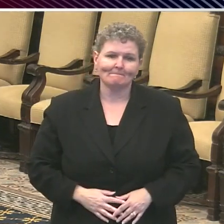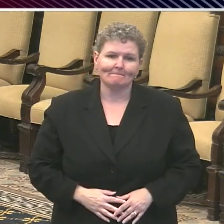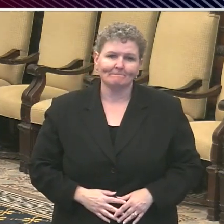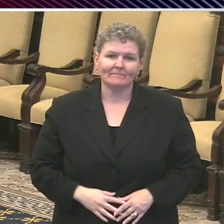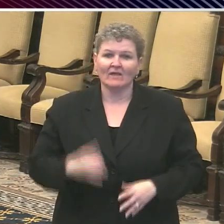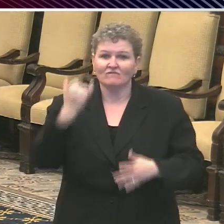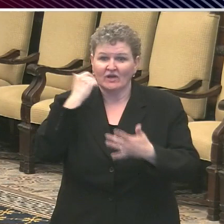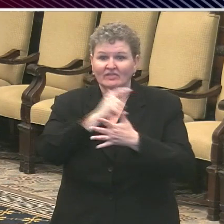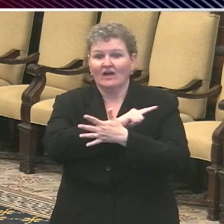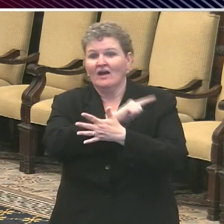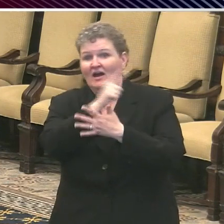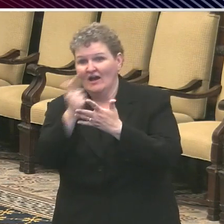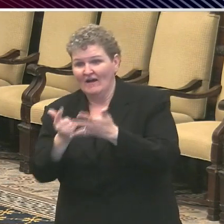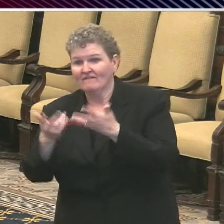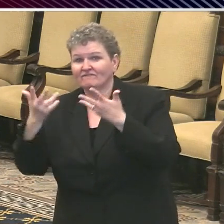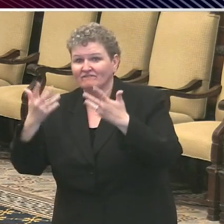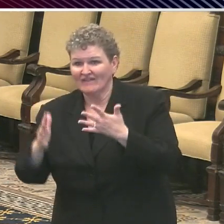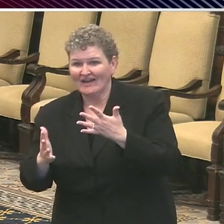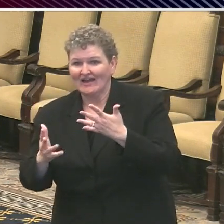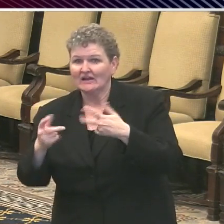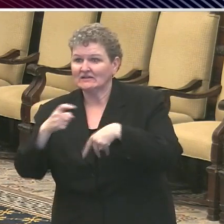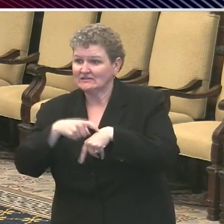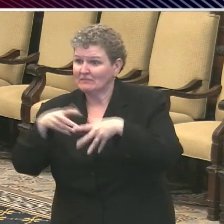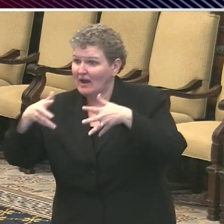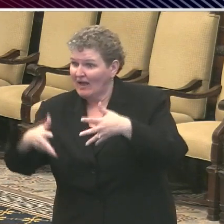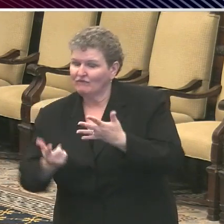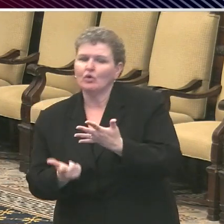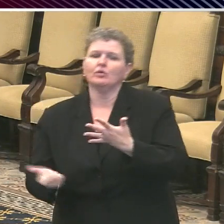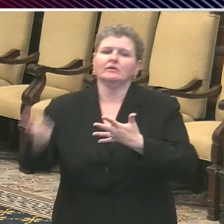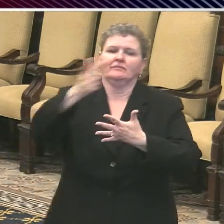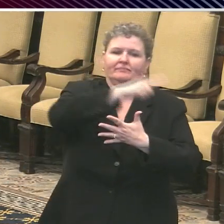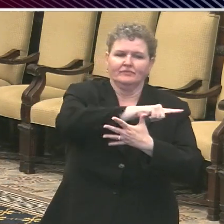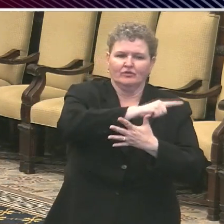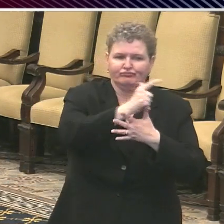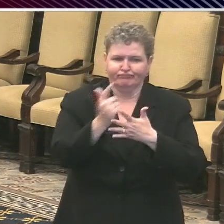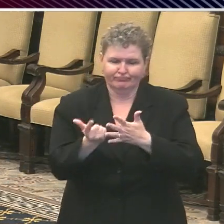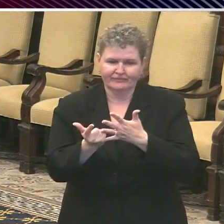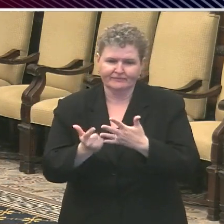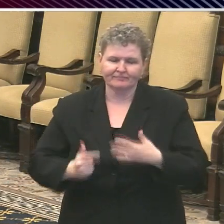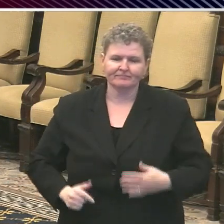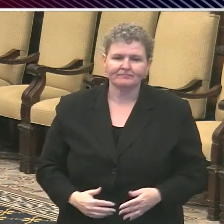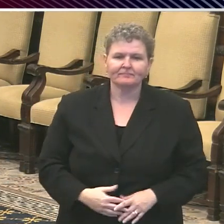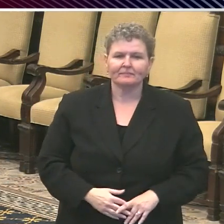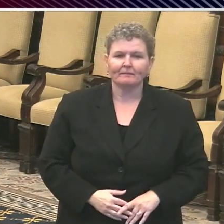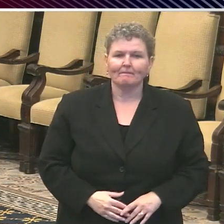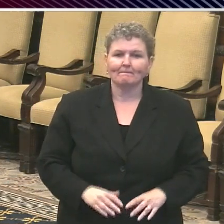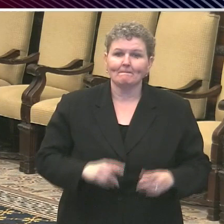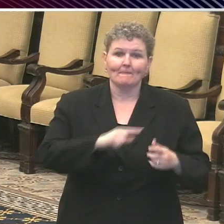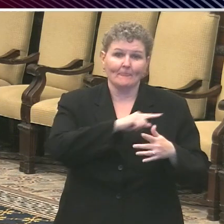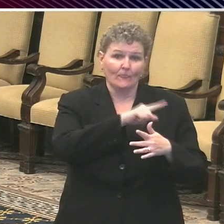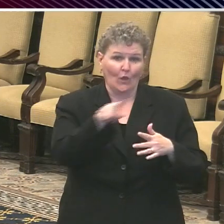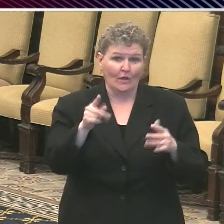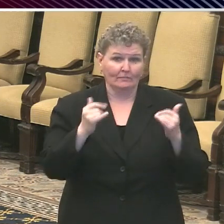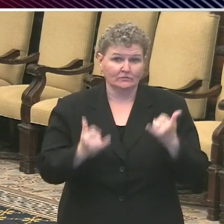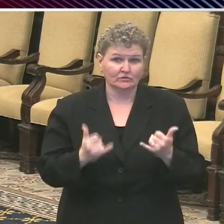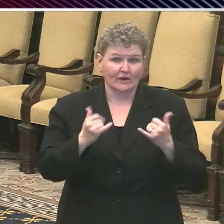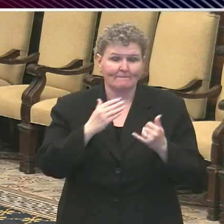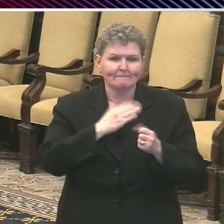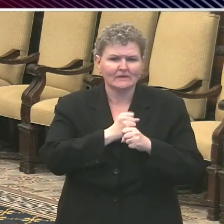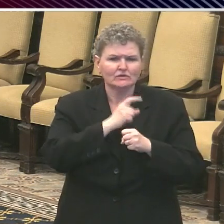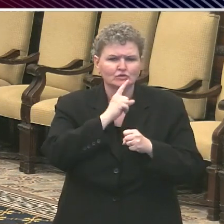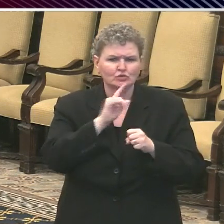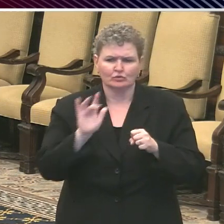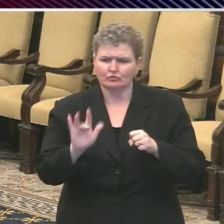we will do a second round of questions if time permits. For those logged in today, please use the raise your